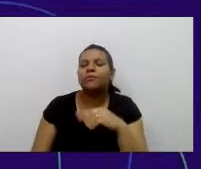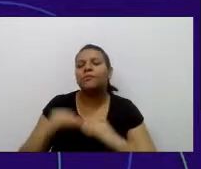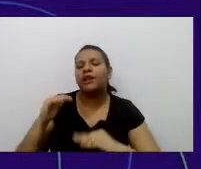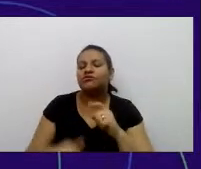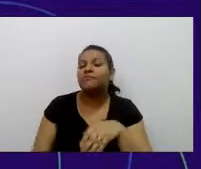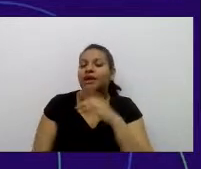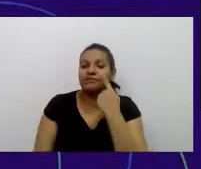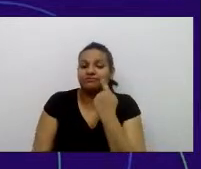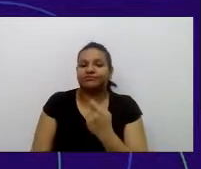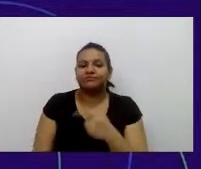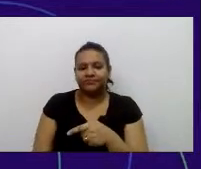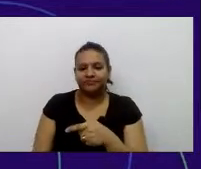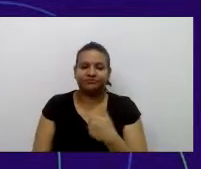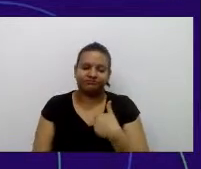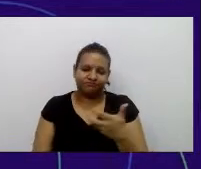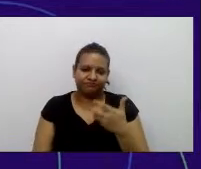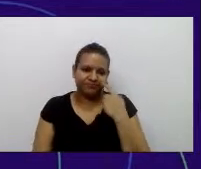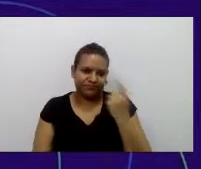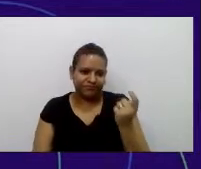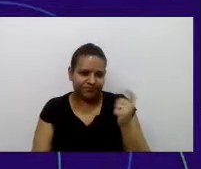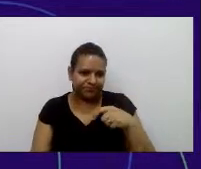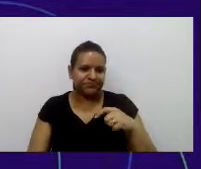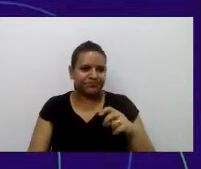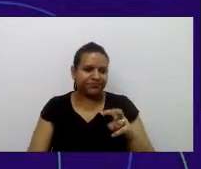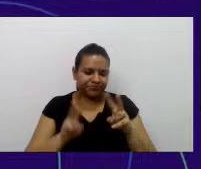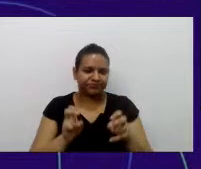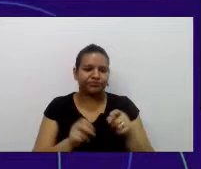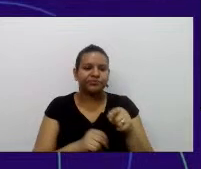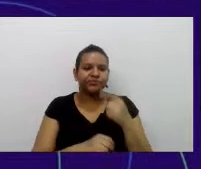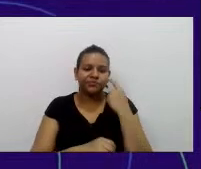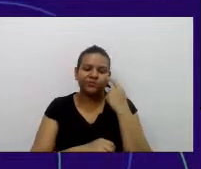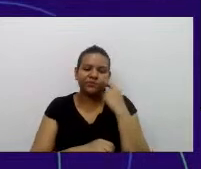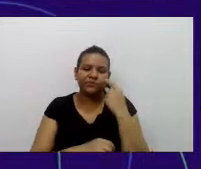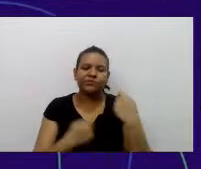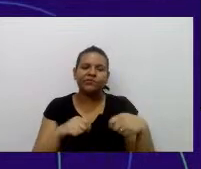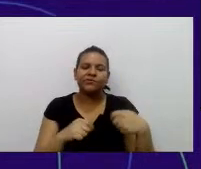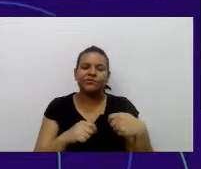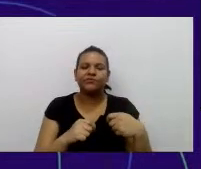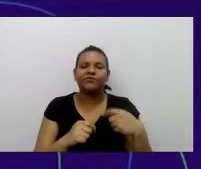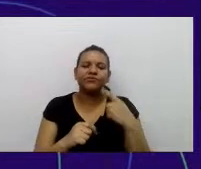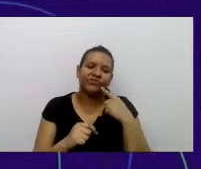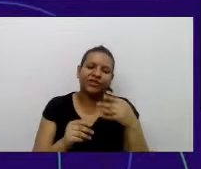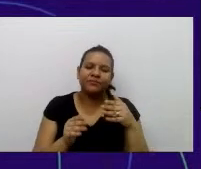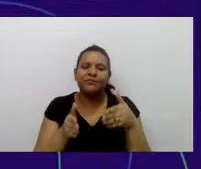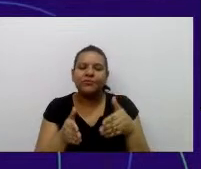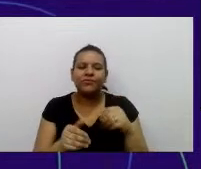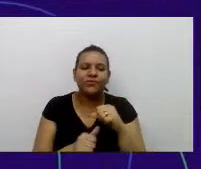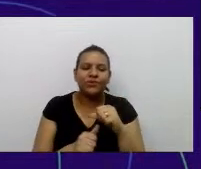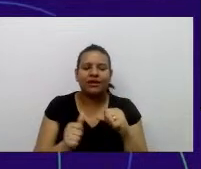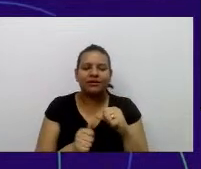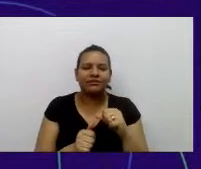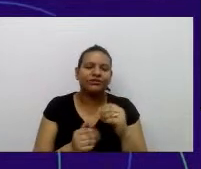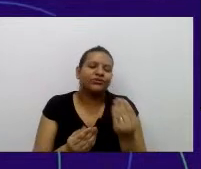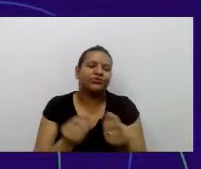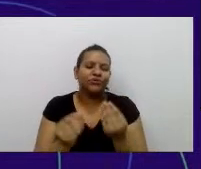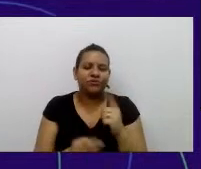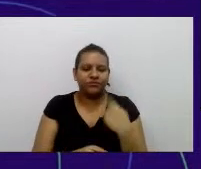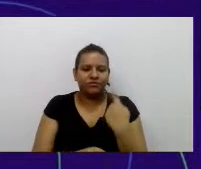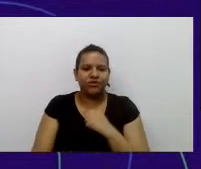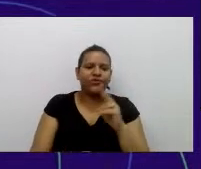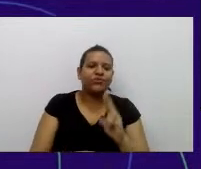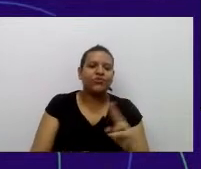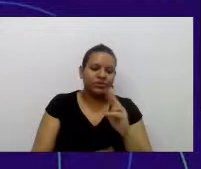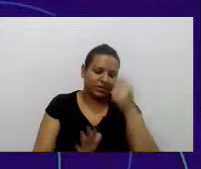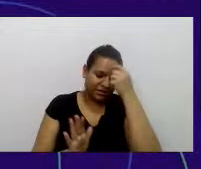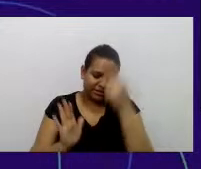focus. I think we need to shift from how we use AI and why we use it. Why we use it,